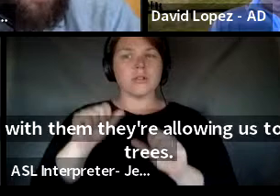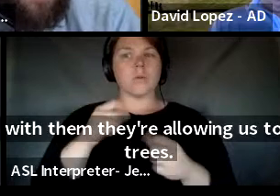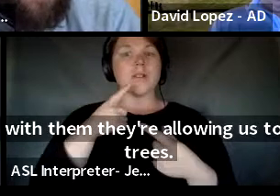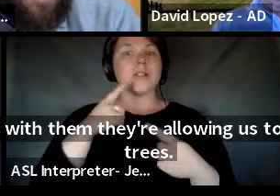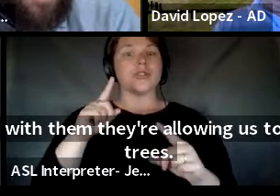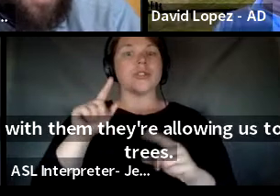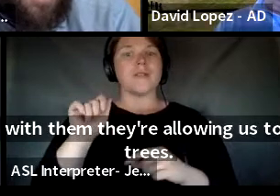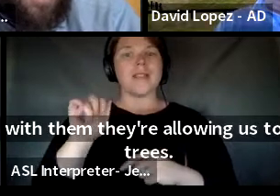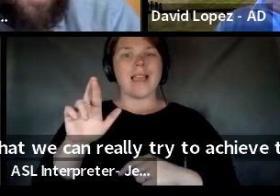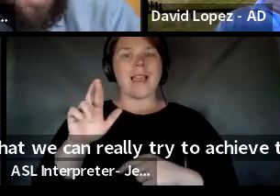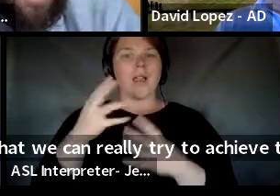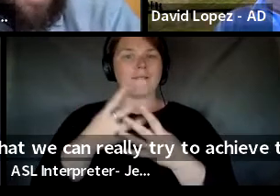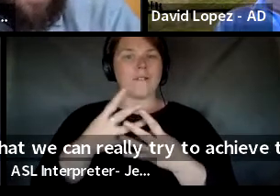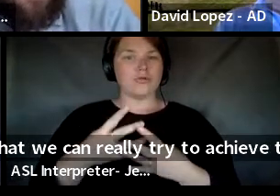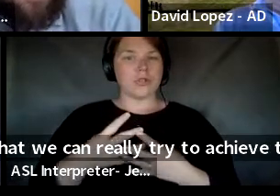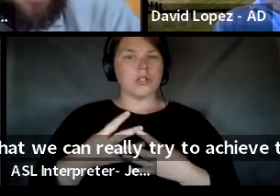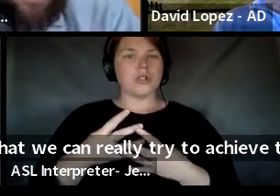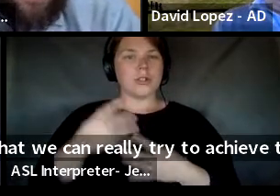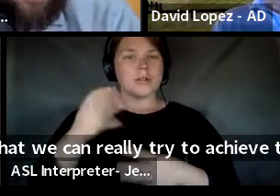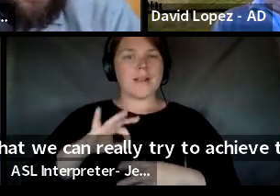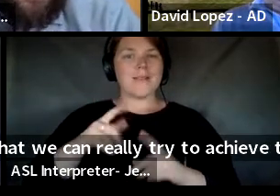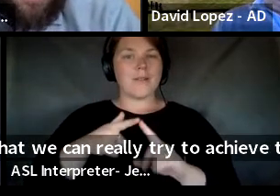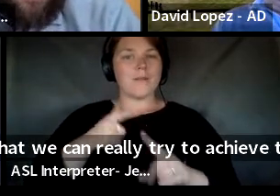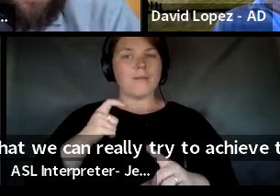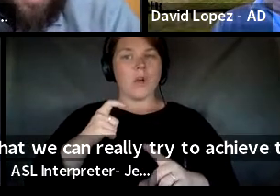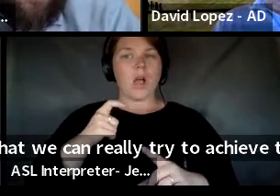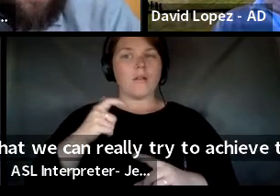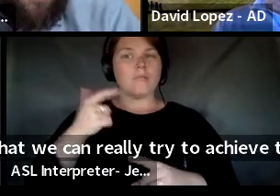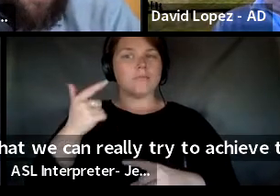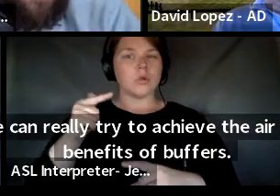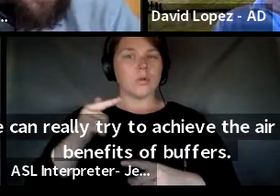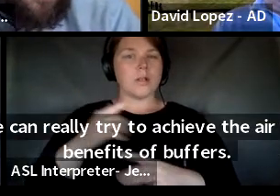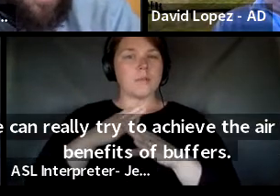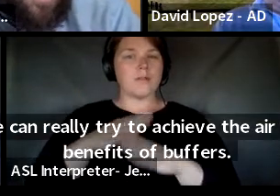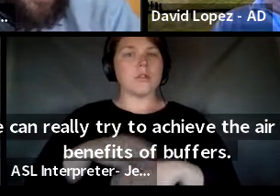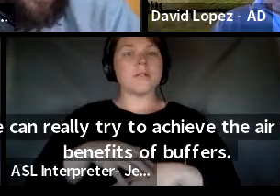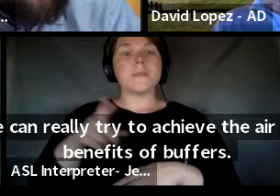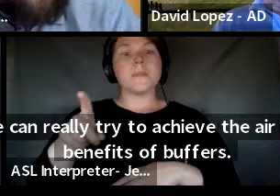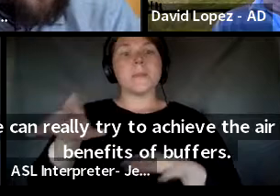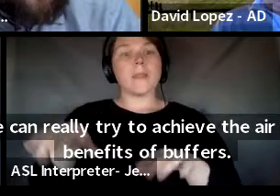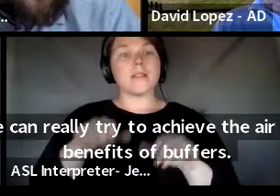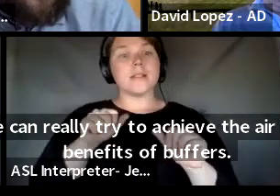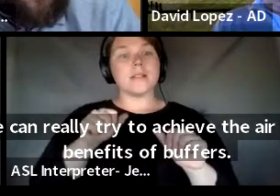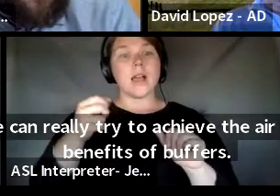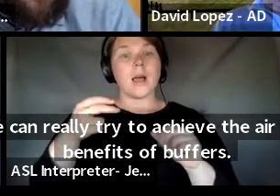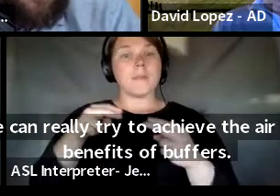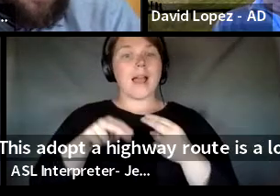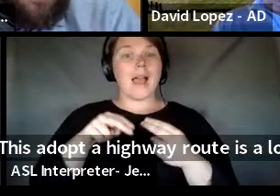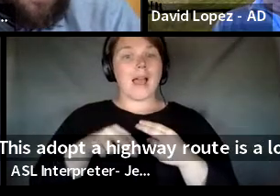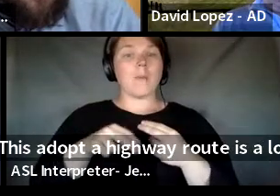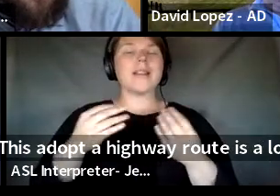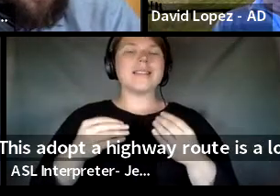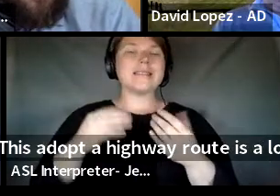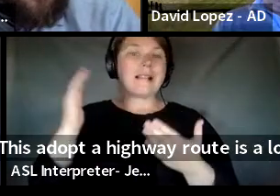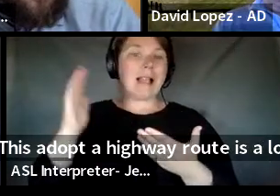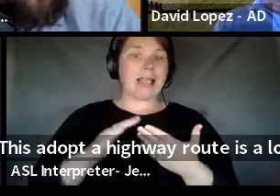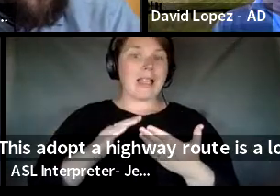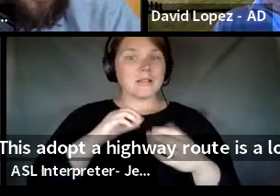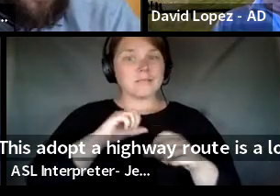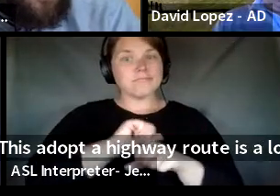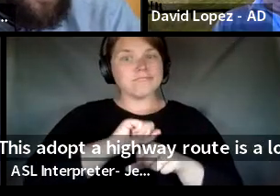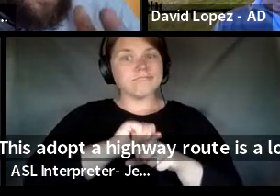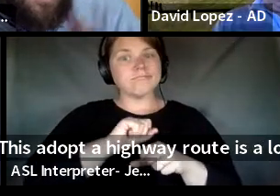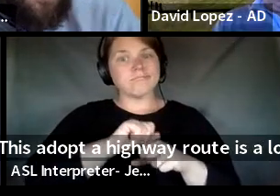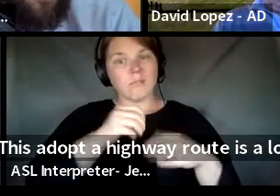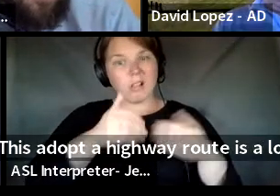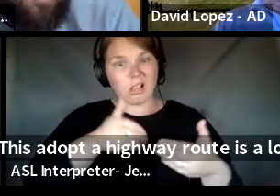filtration benefits of vegetative buffers. This Adopt a Highway route is a lot less arduous than a normal sort of